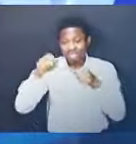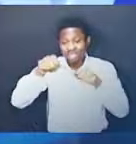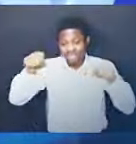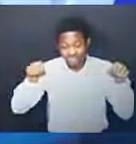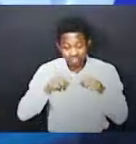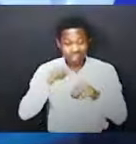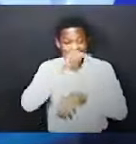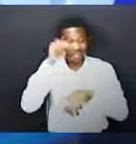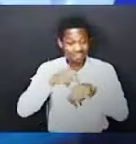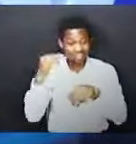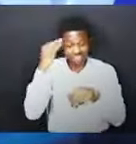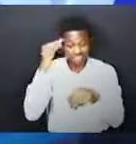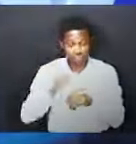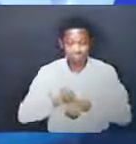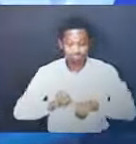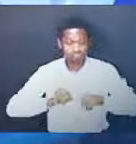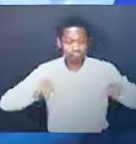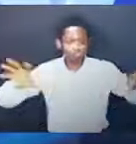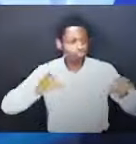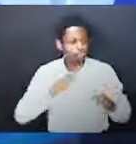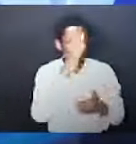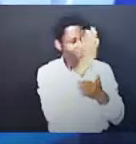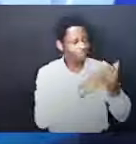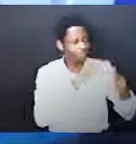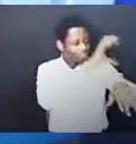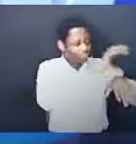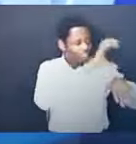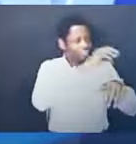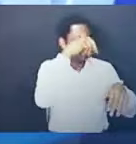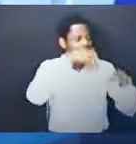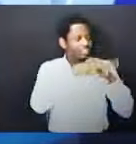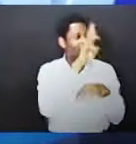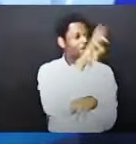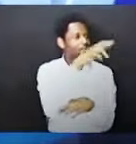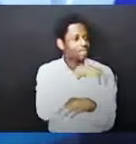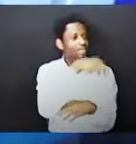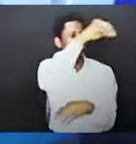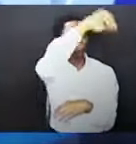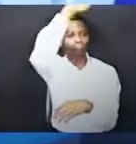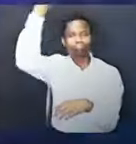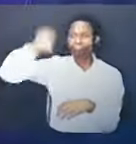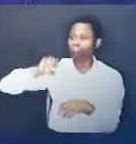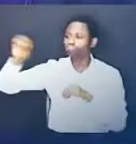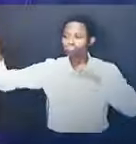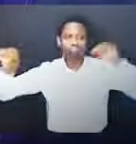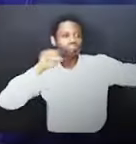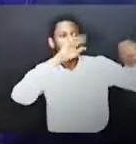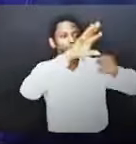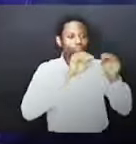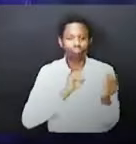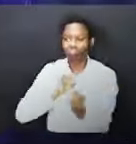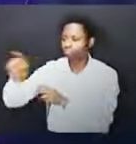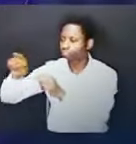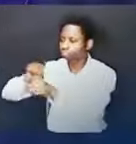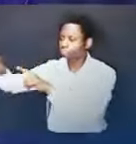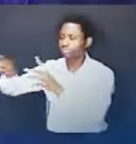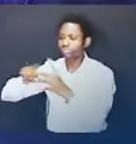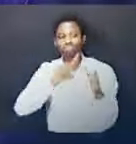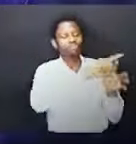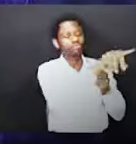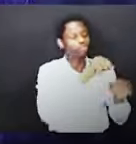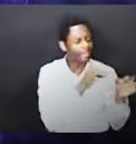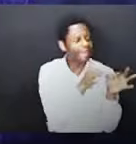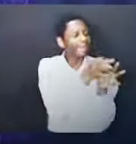rationale for the theme 2025. And ne ye bomodin to one pitin safo ewo enkankrom han nyina mu se won konko di